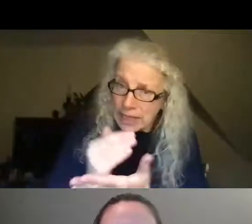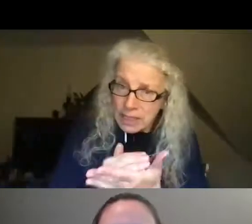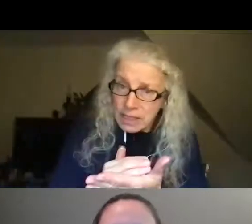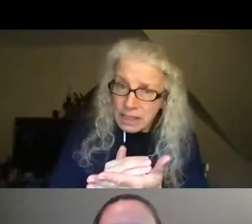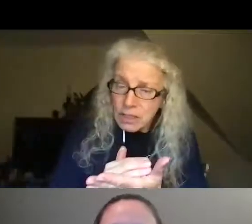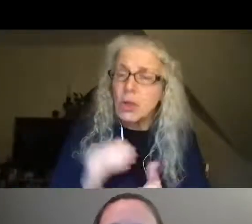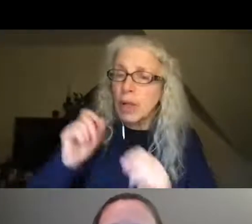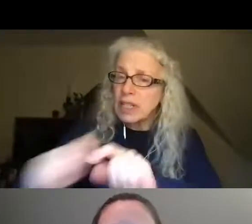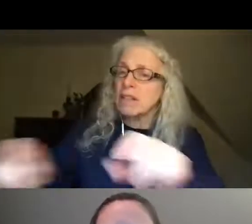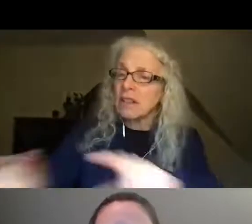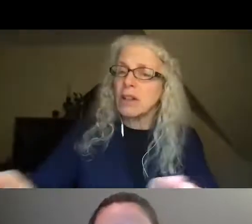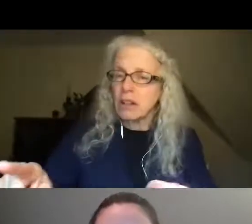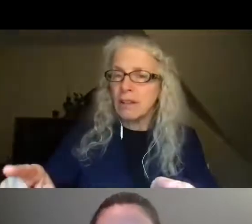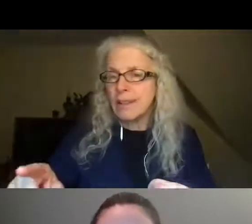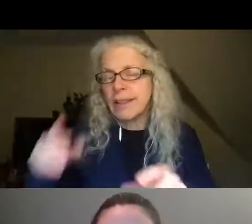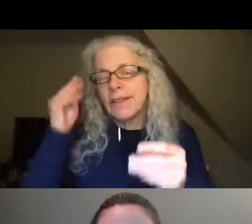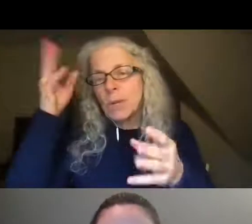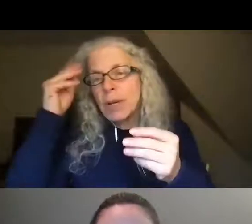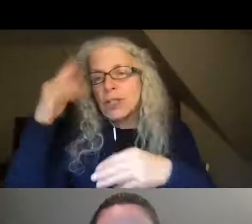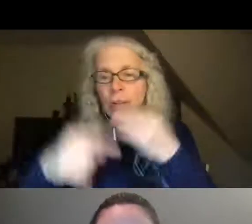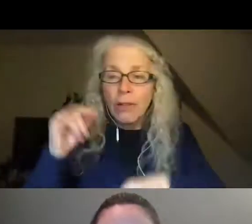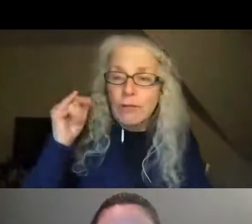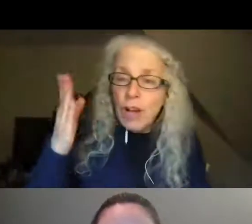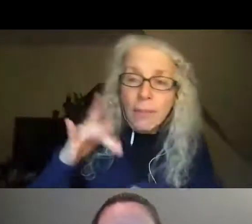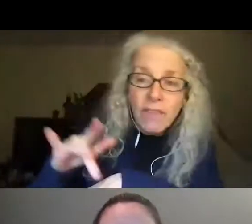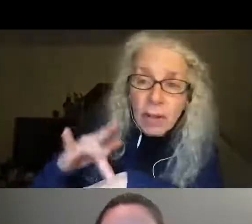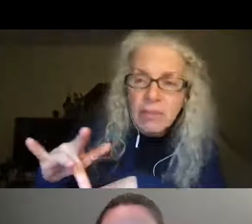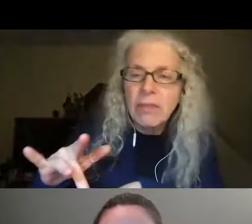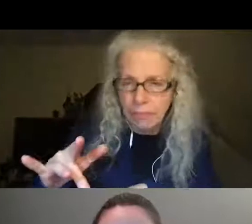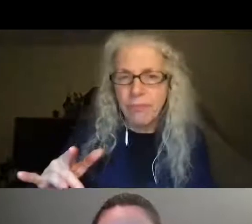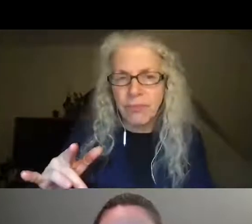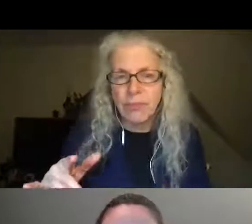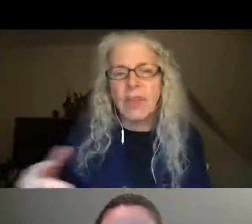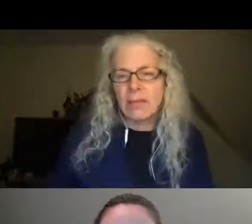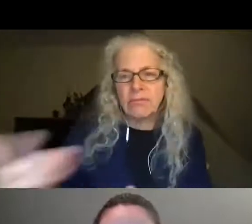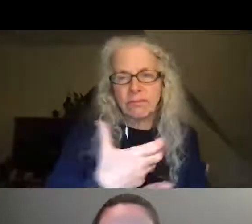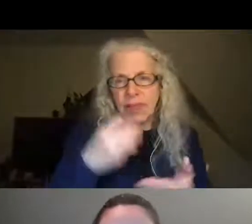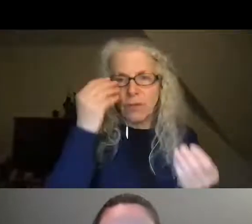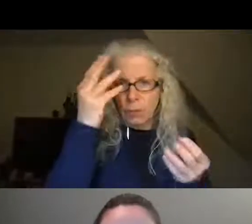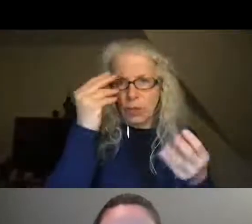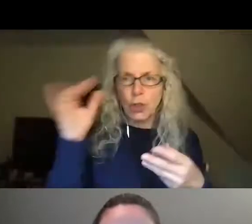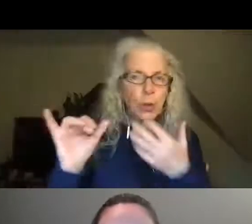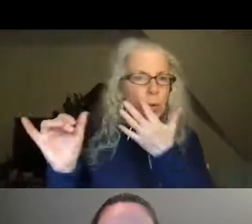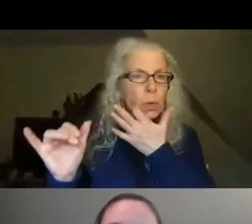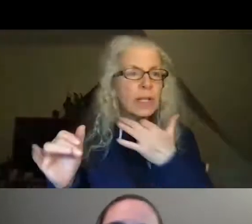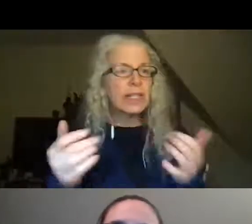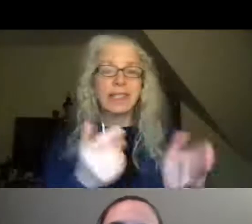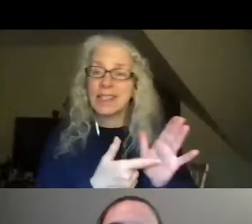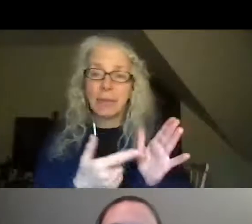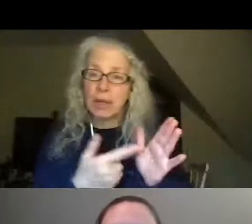jobs that are open. I also collect their information from if they want to be on the